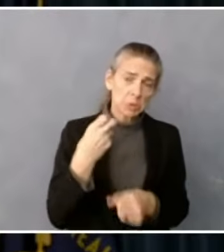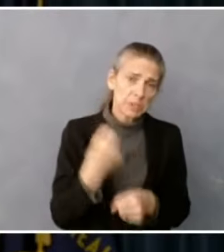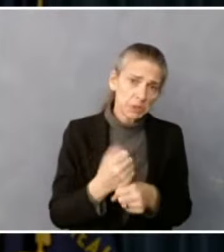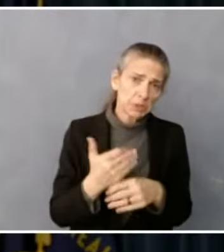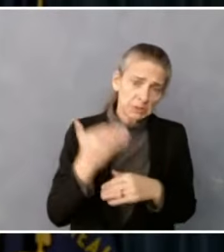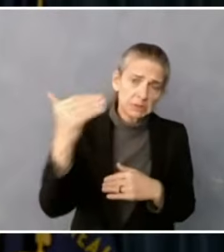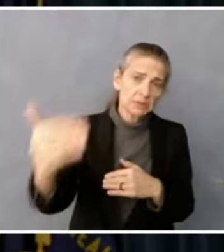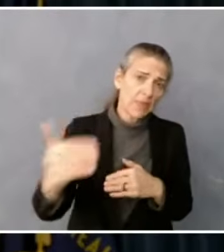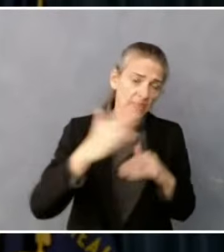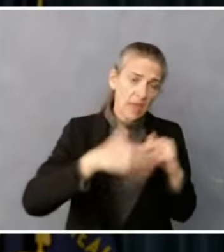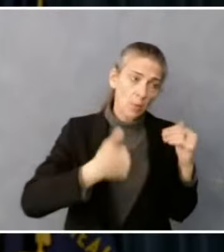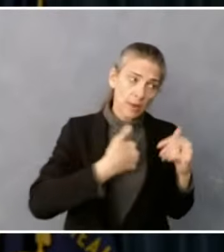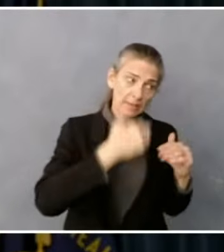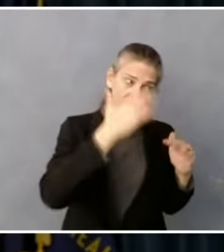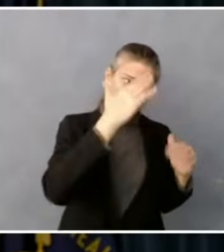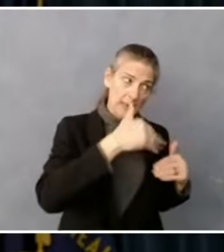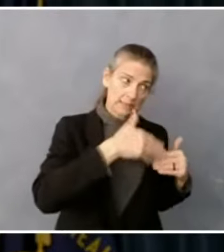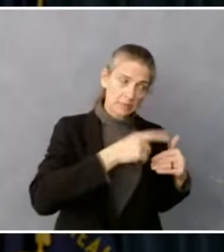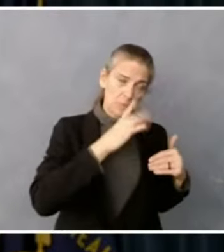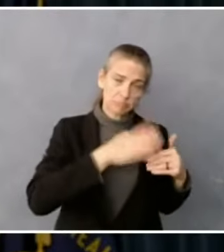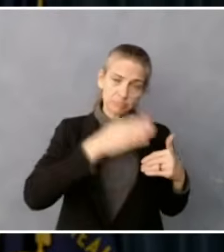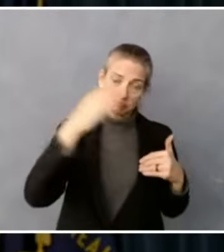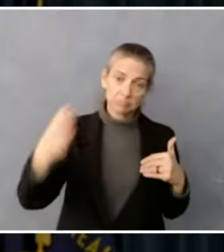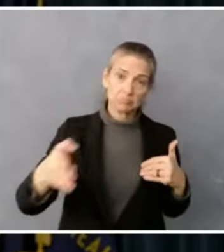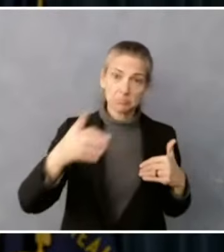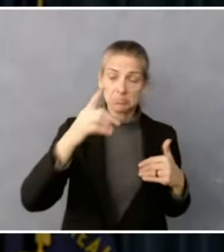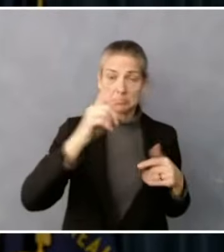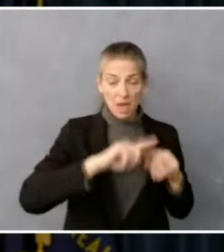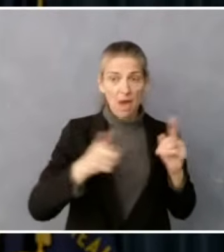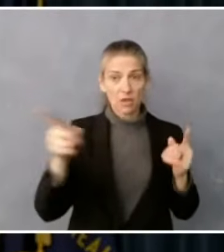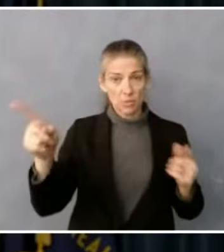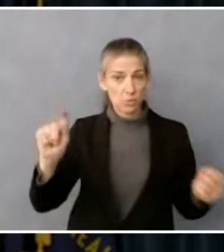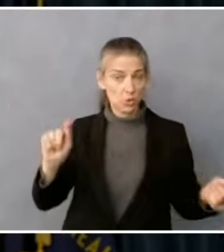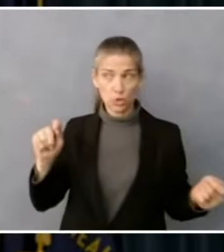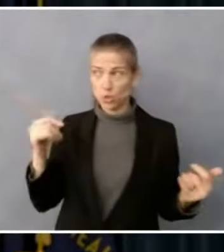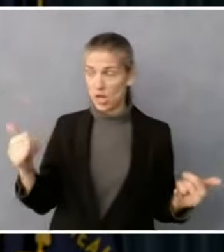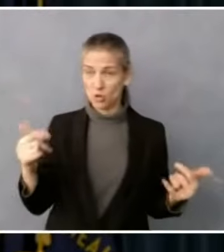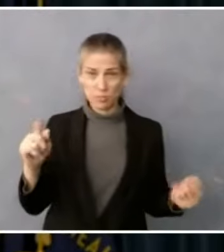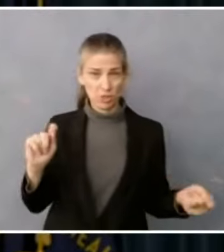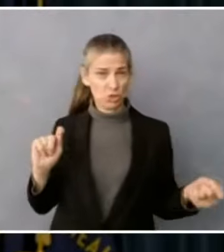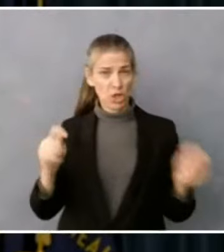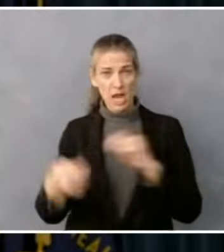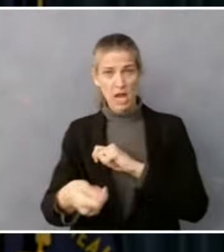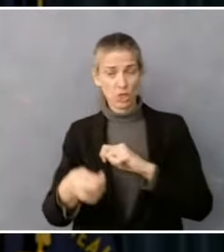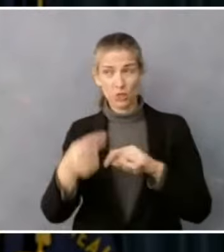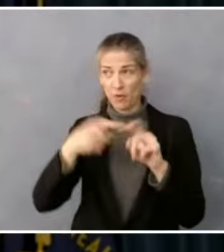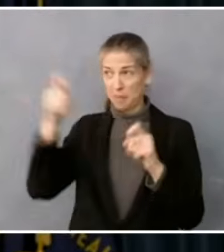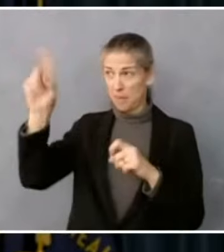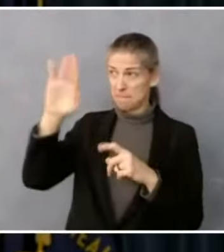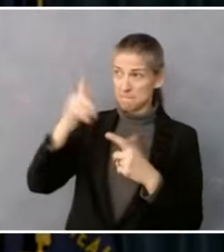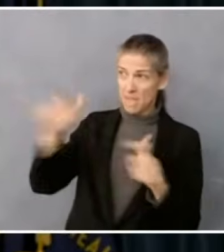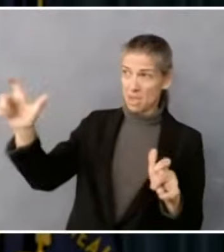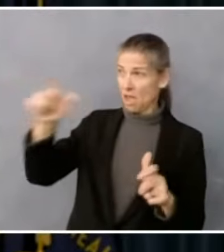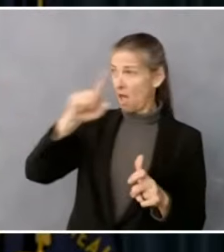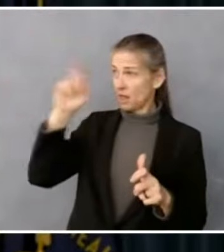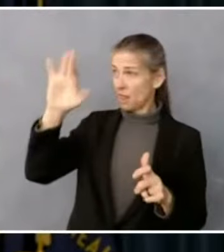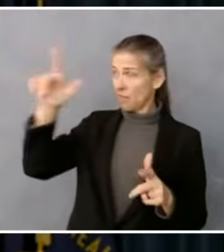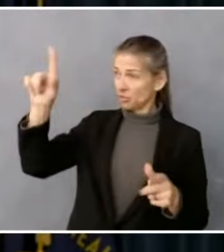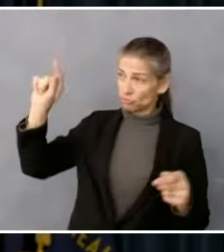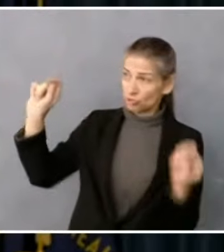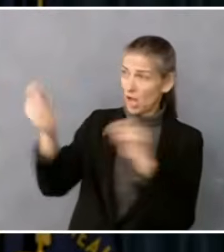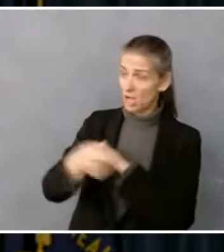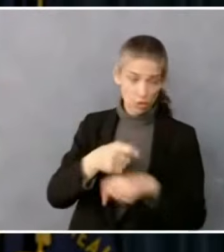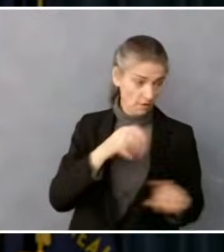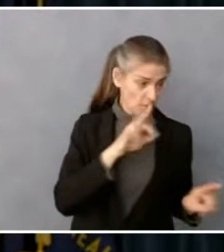initially expected them. But for the market to have been changed so much through that big, ugly bill, and Ford to still say, we